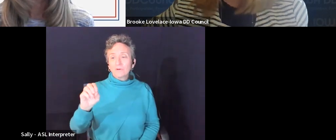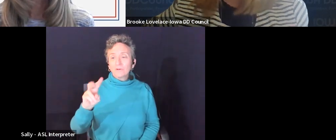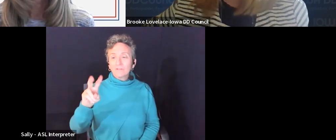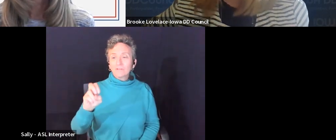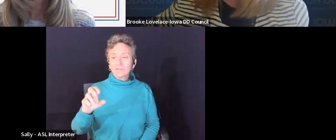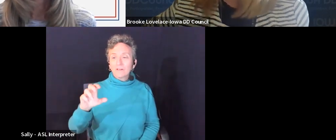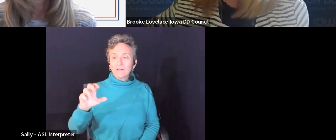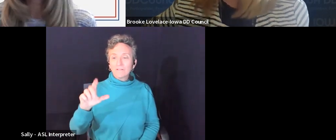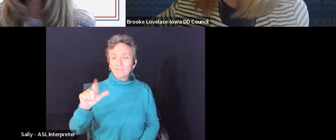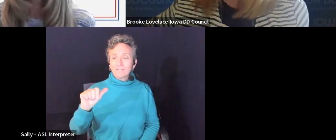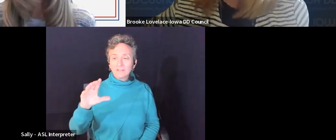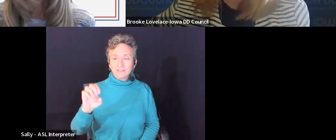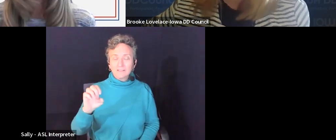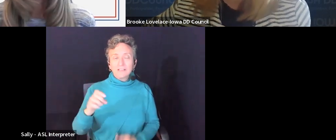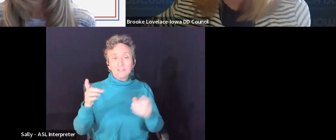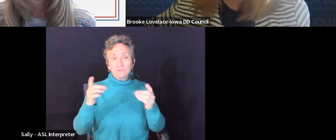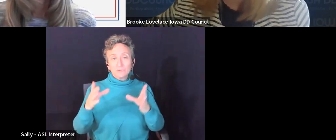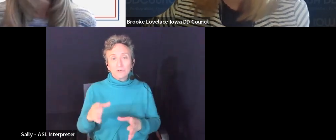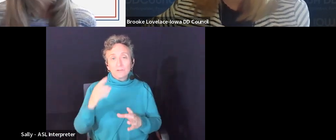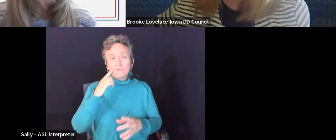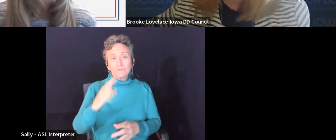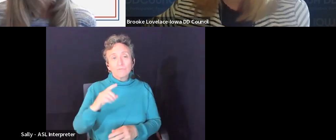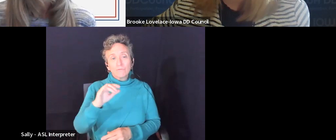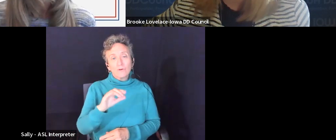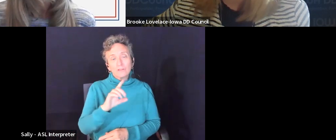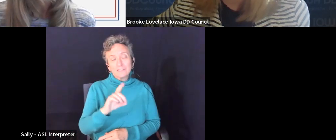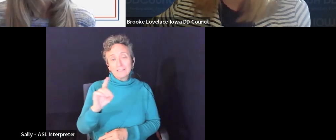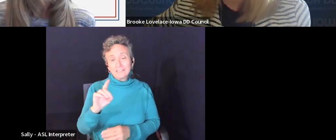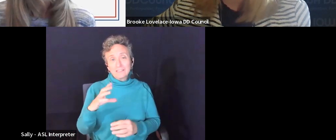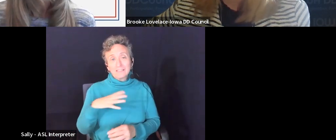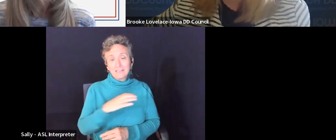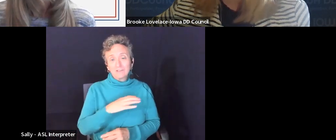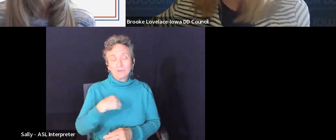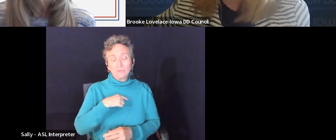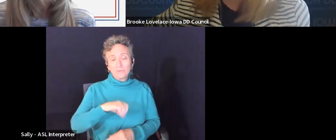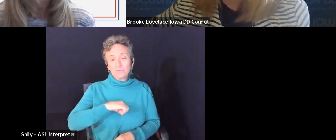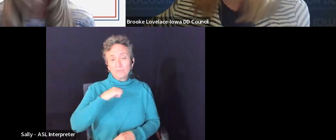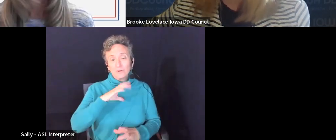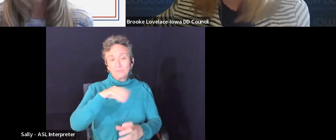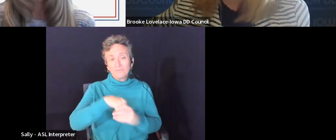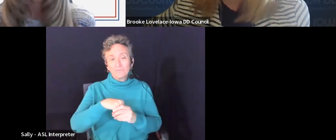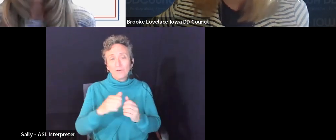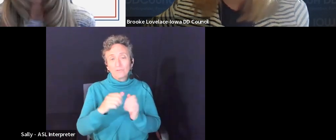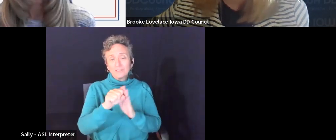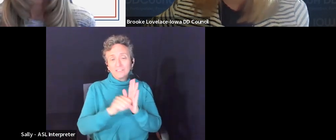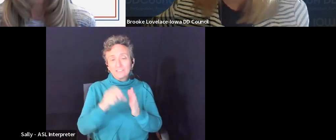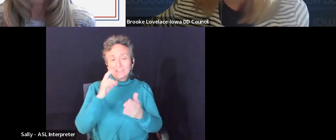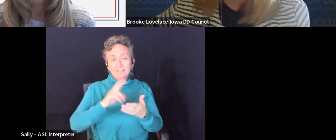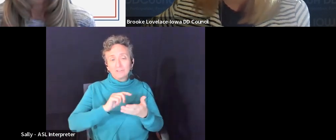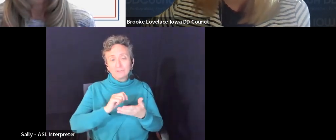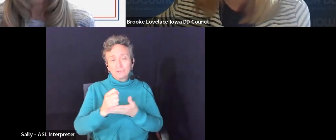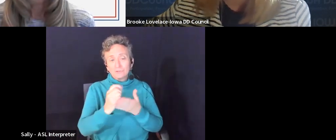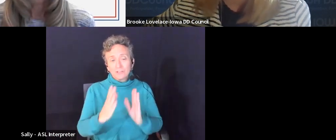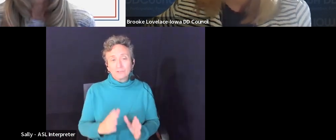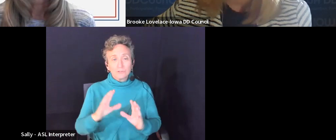the Iowa Developmental Disabilities Council. The DD Council is excited and proud to be a partner with the State Treasurer to promote the